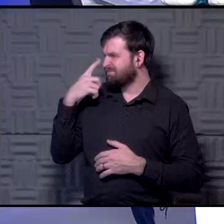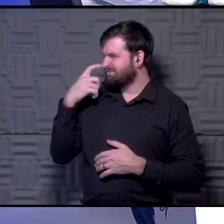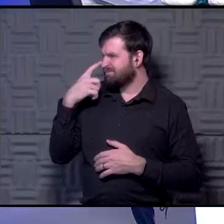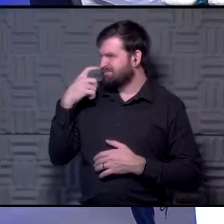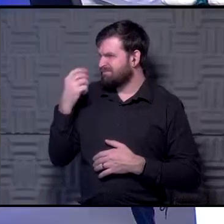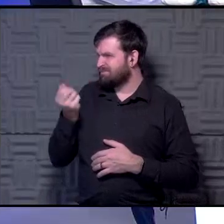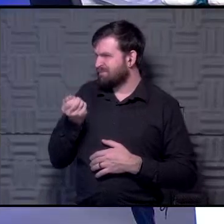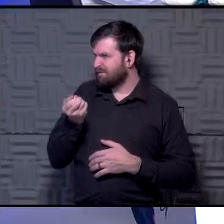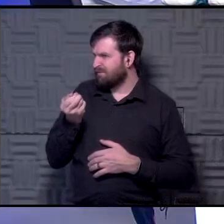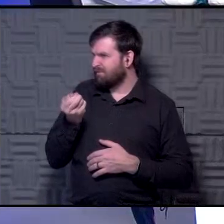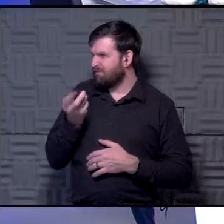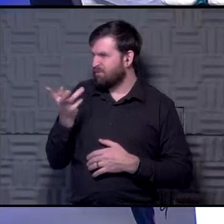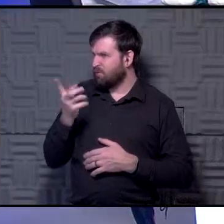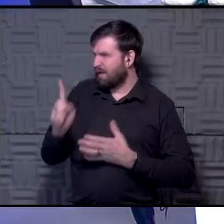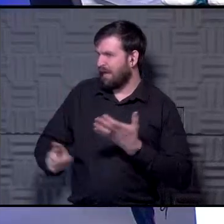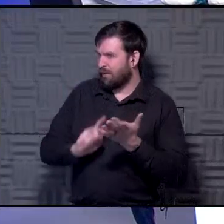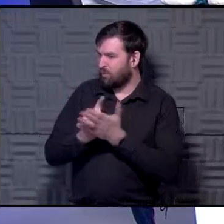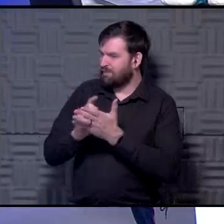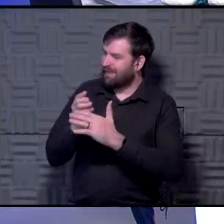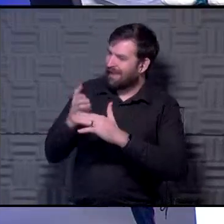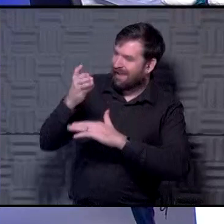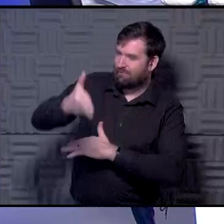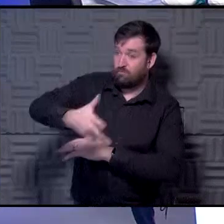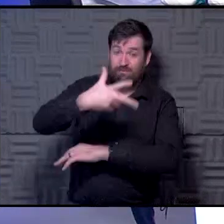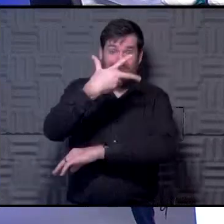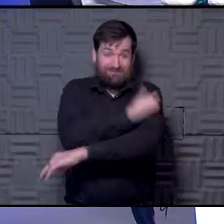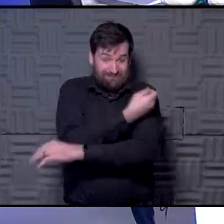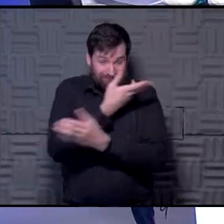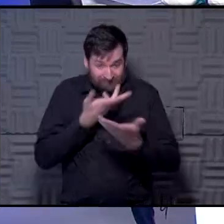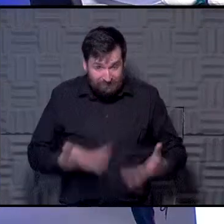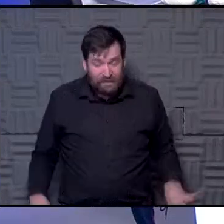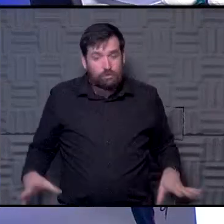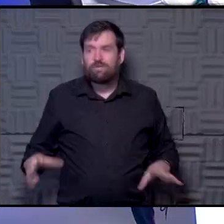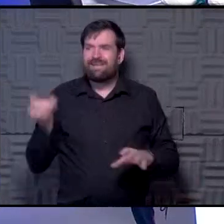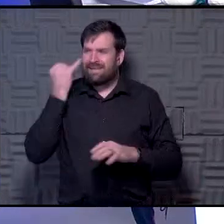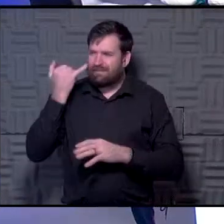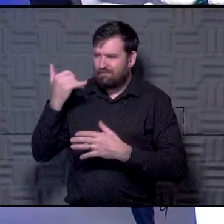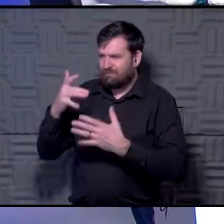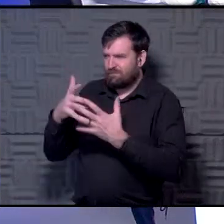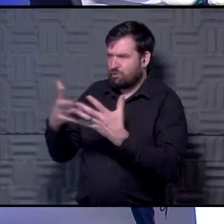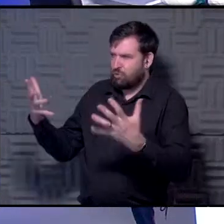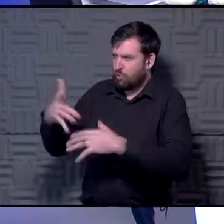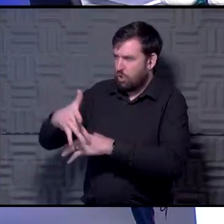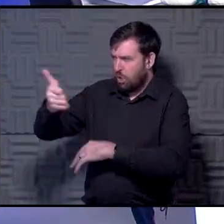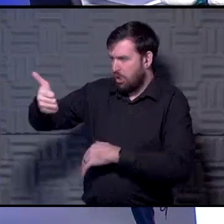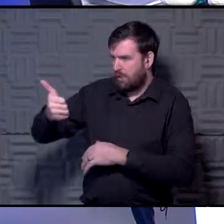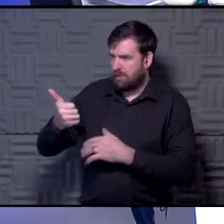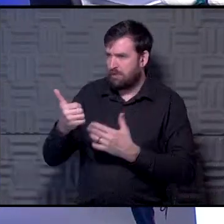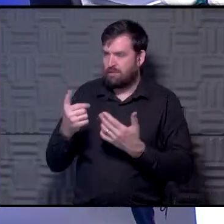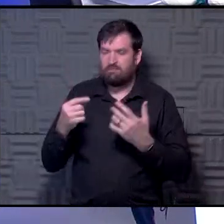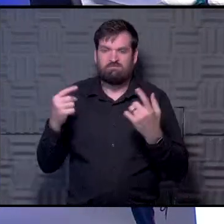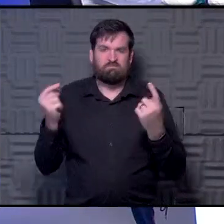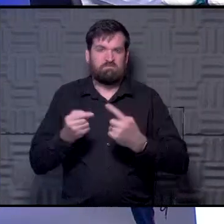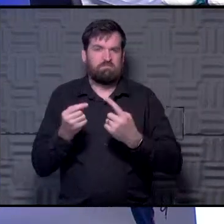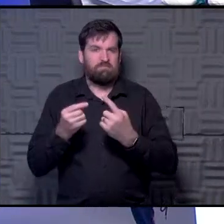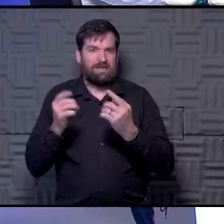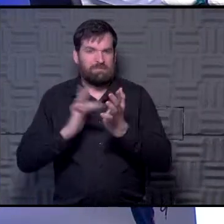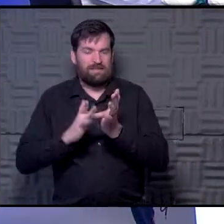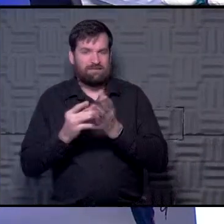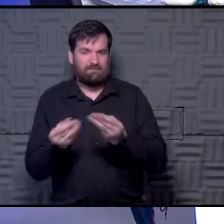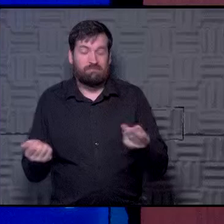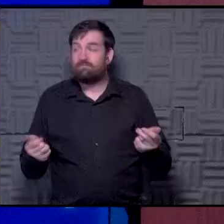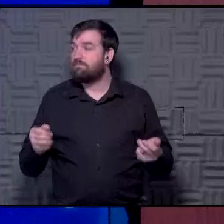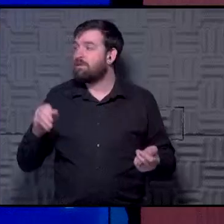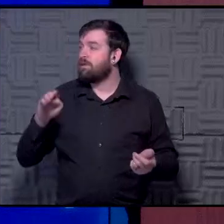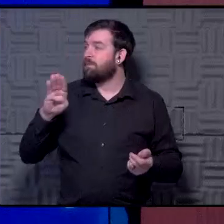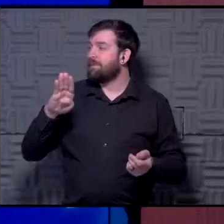a couple hours afterward, because it wasn't until afterward that I got the pain. If you take Yeah. it too early, that pain relief may wear off a little bit. BID